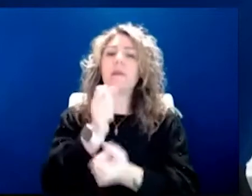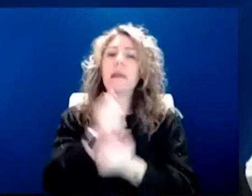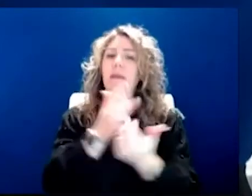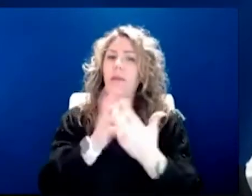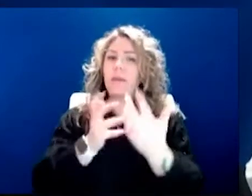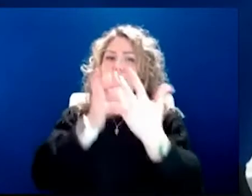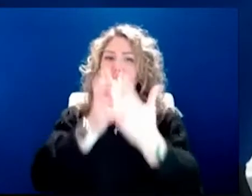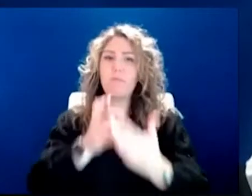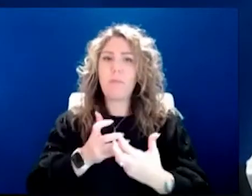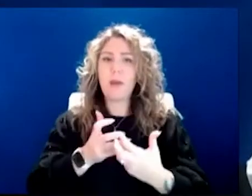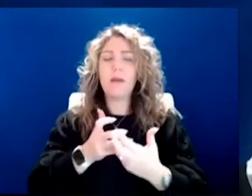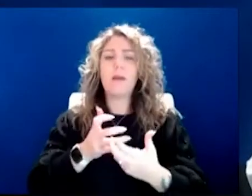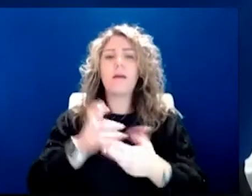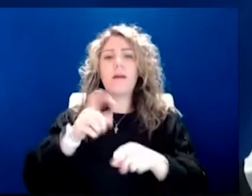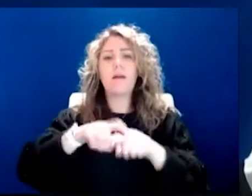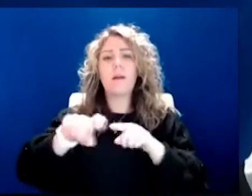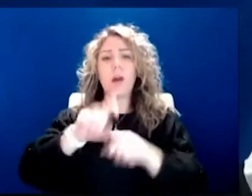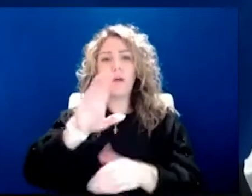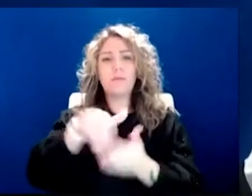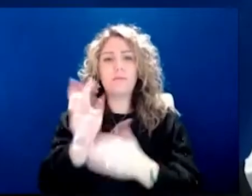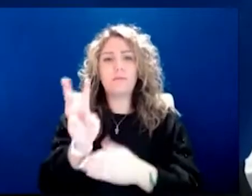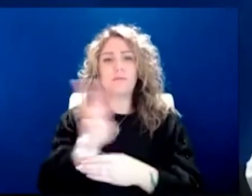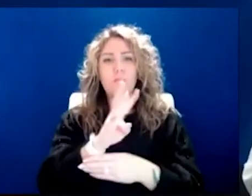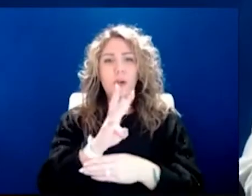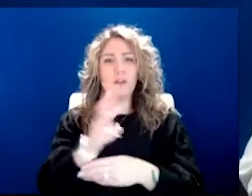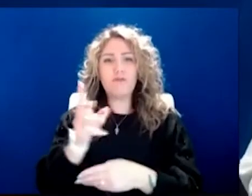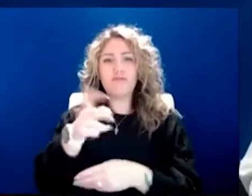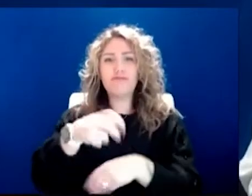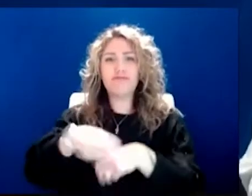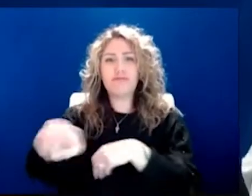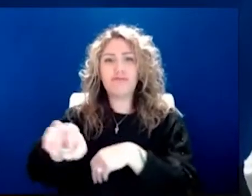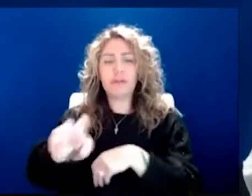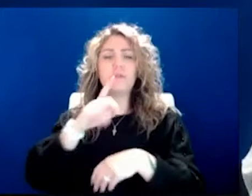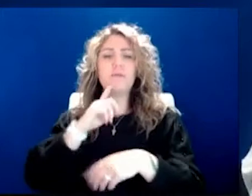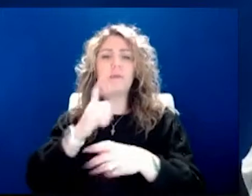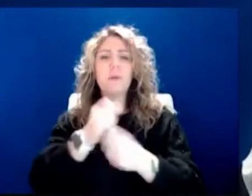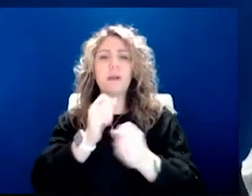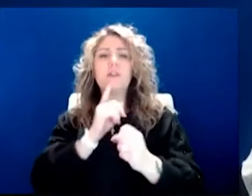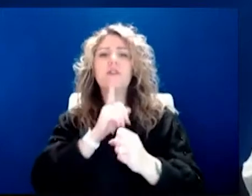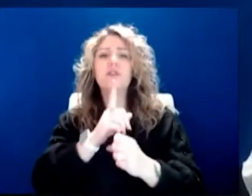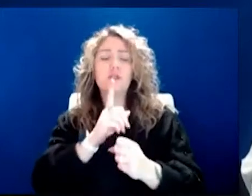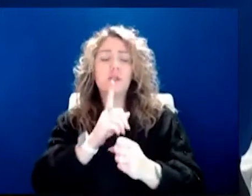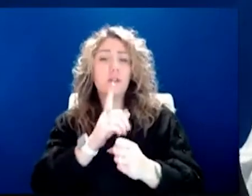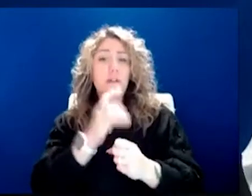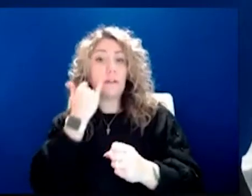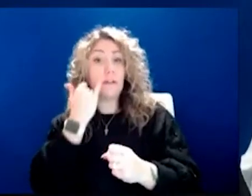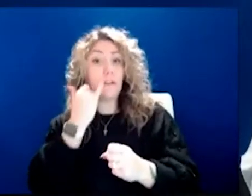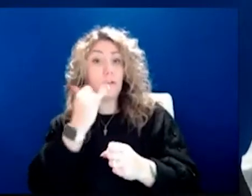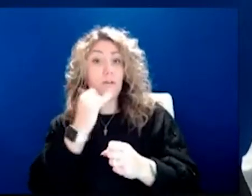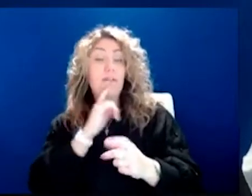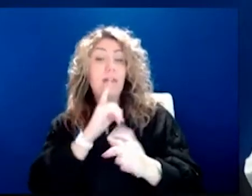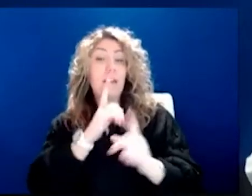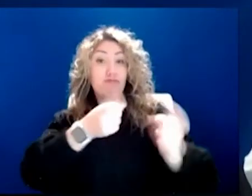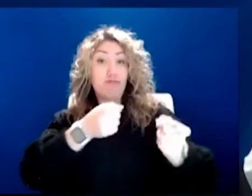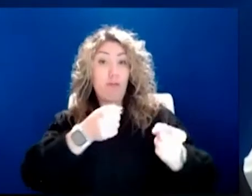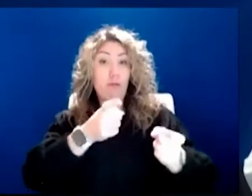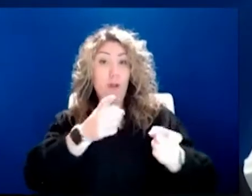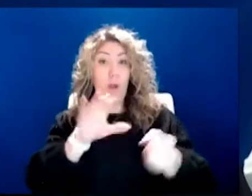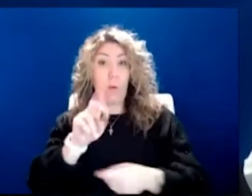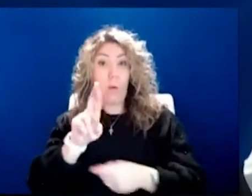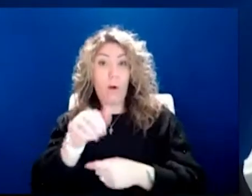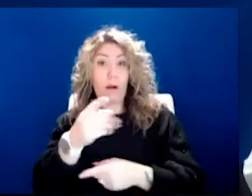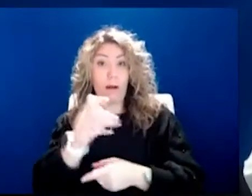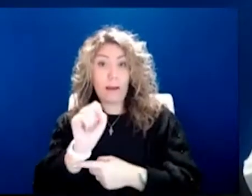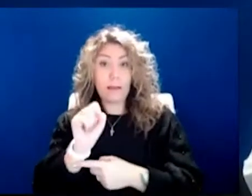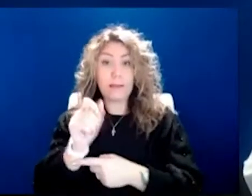Midwest Transplant Network, and I make sure that they're not a donor, or if they are a donor, we get them sent to MTN. If they're going to be a saving site